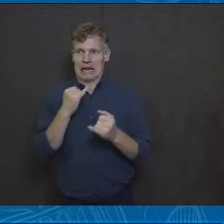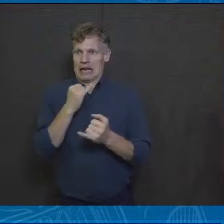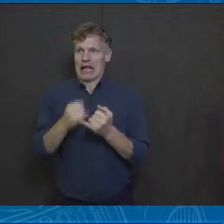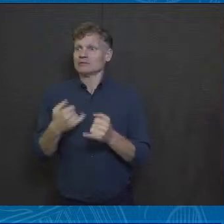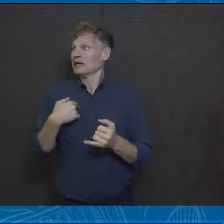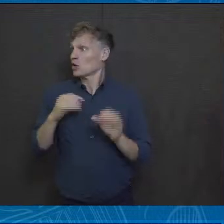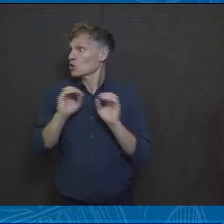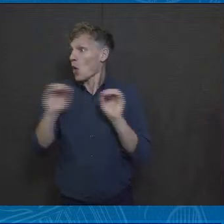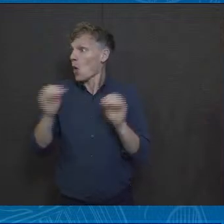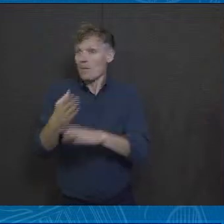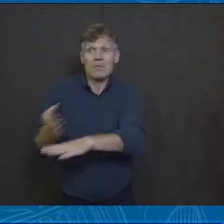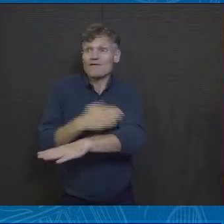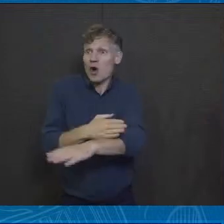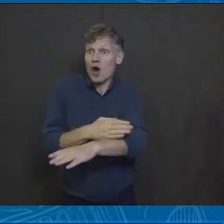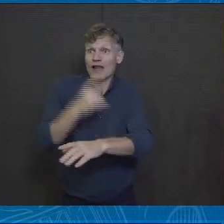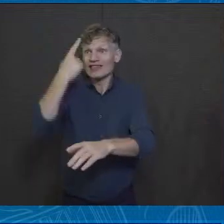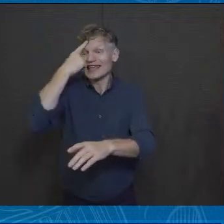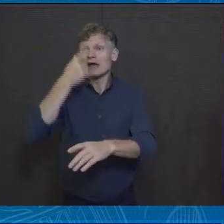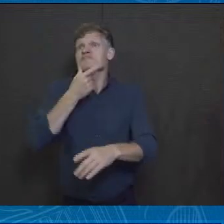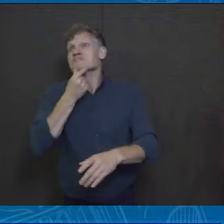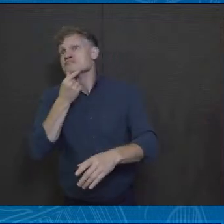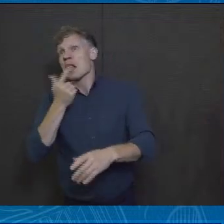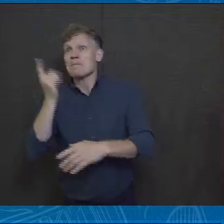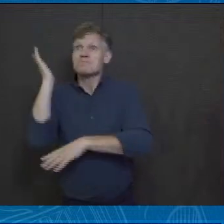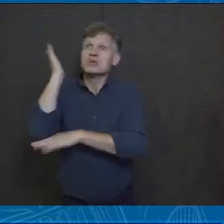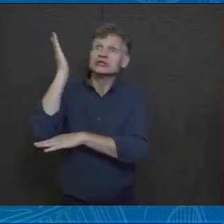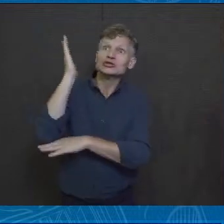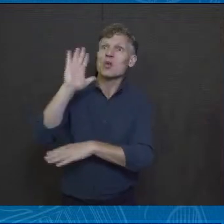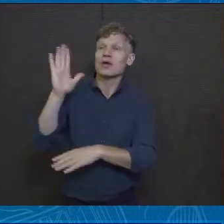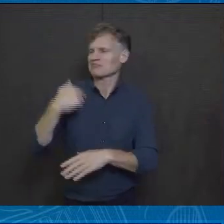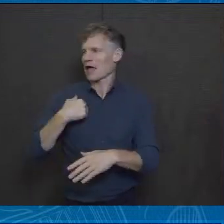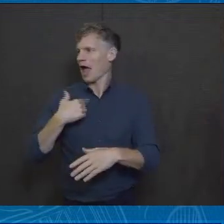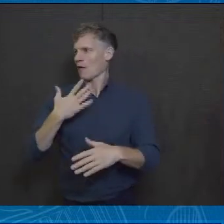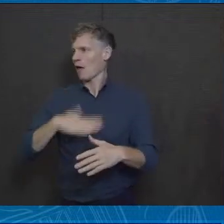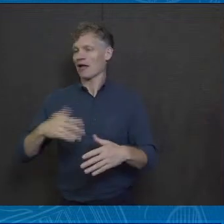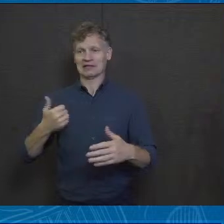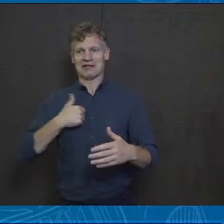talk and take you all the way to Vanuatu on